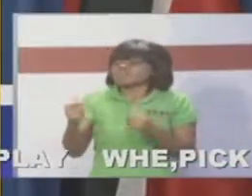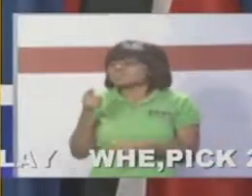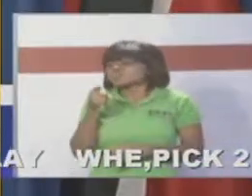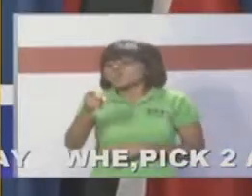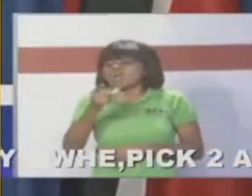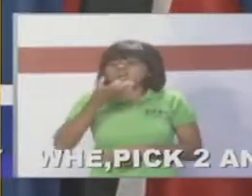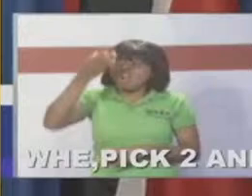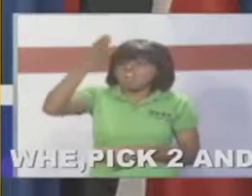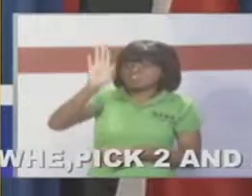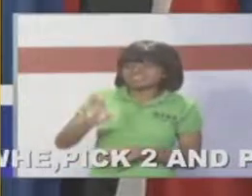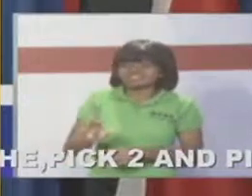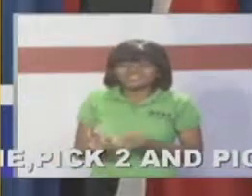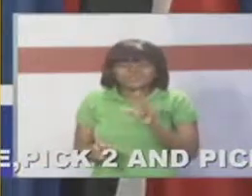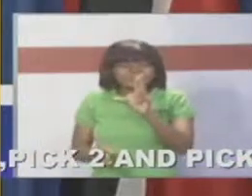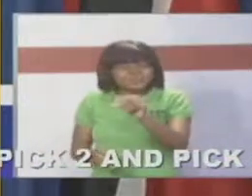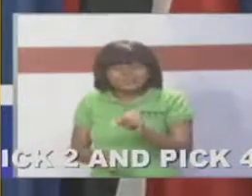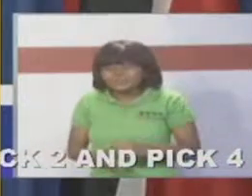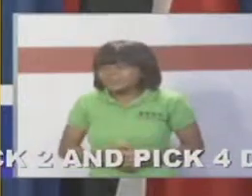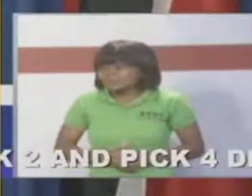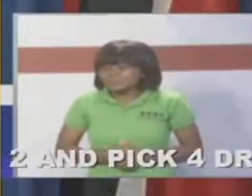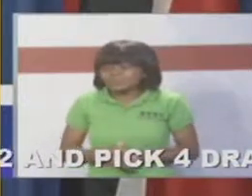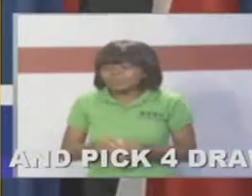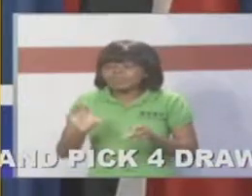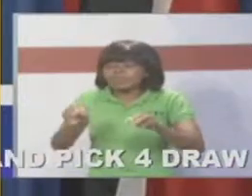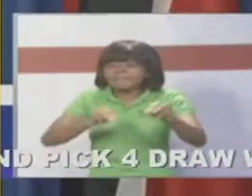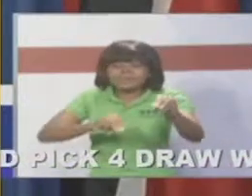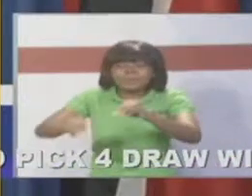more mixing, the more COVID spreading.